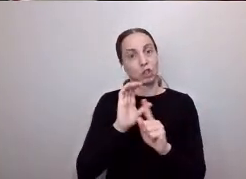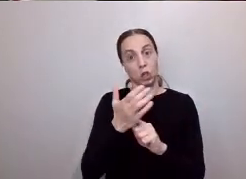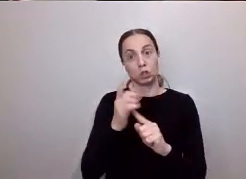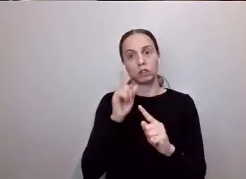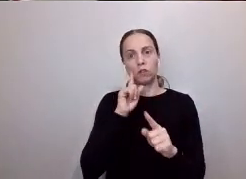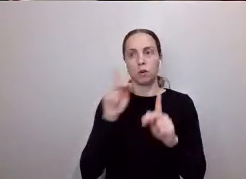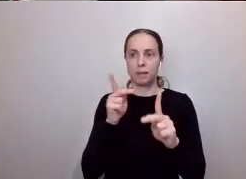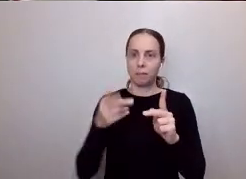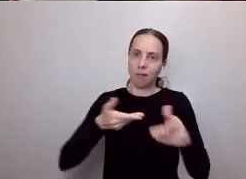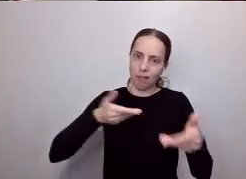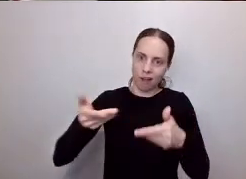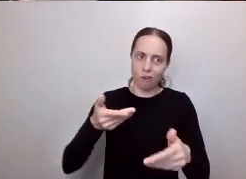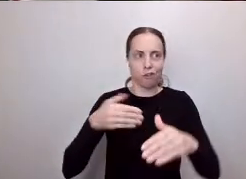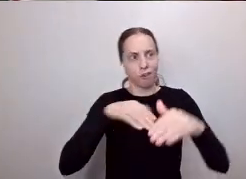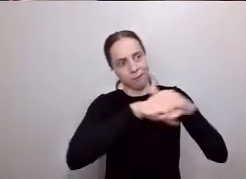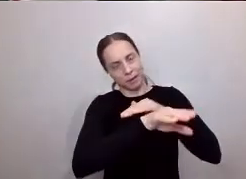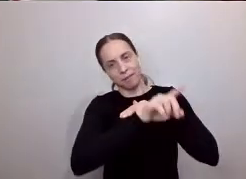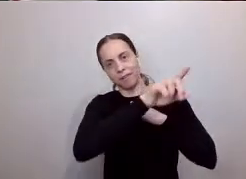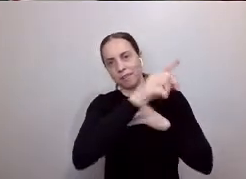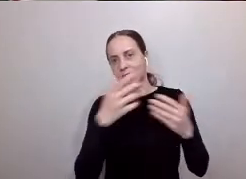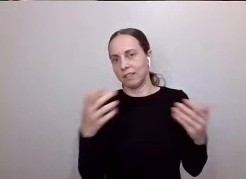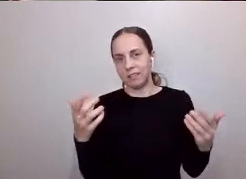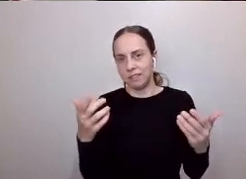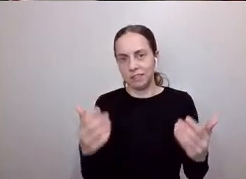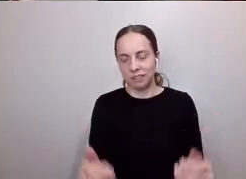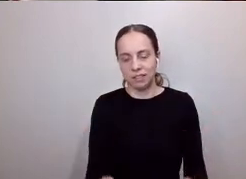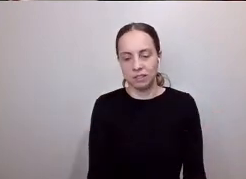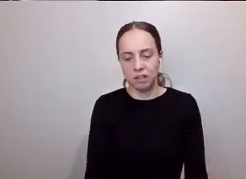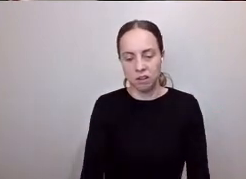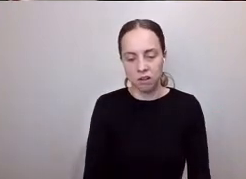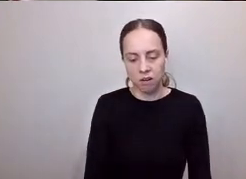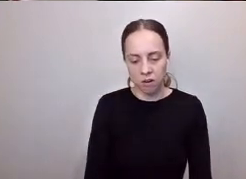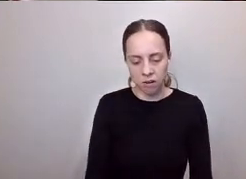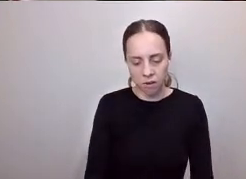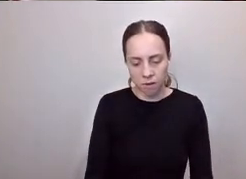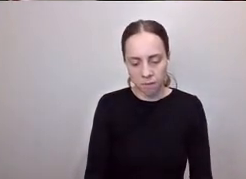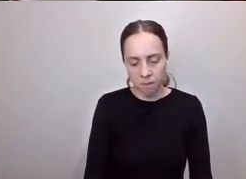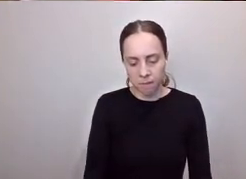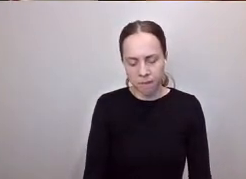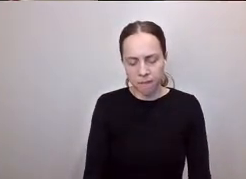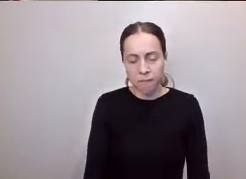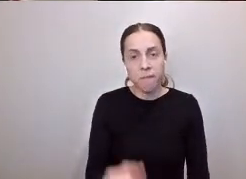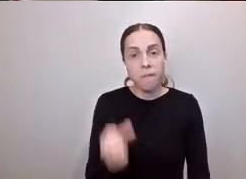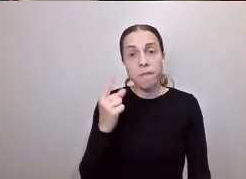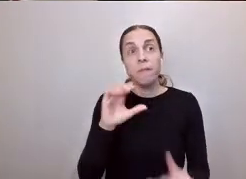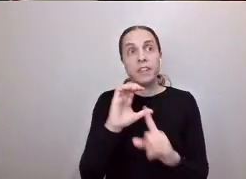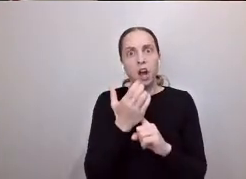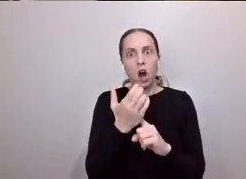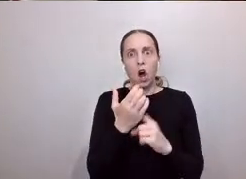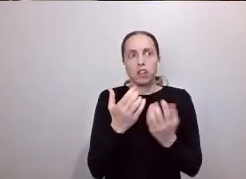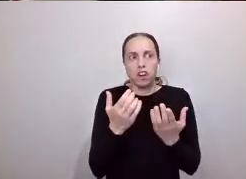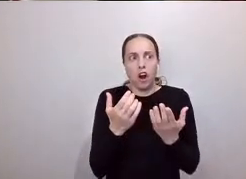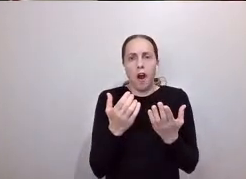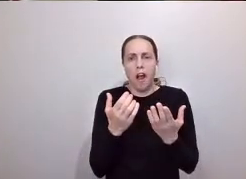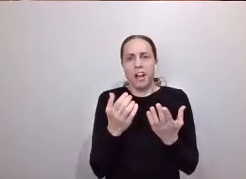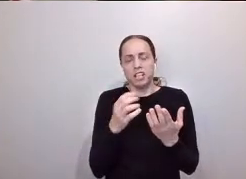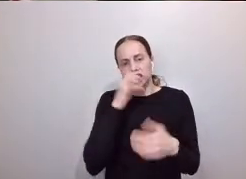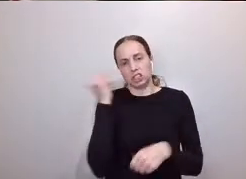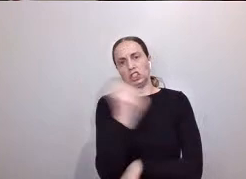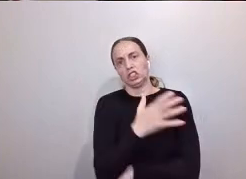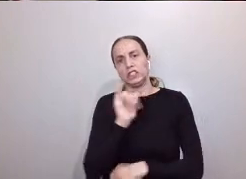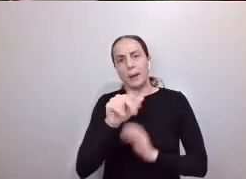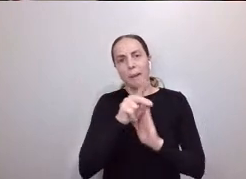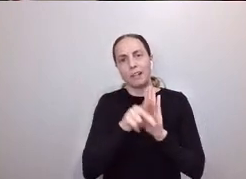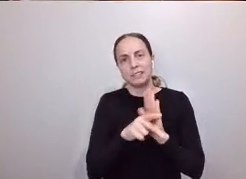then the culture eating the policy for breakfast. Like there is no plan